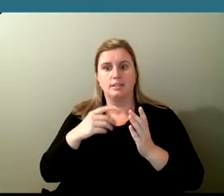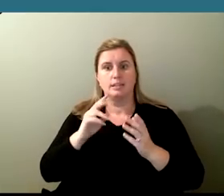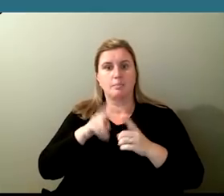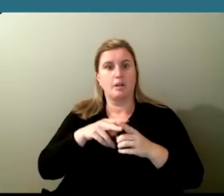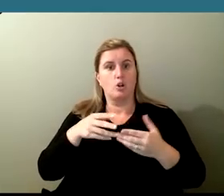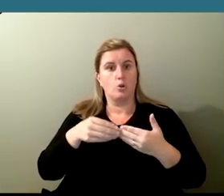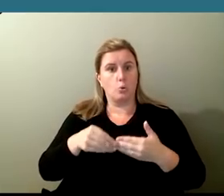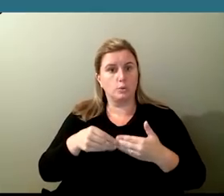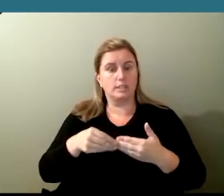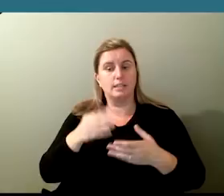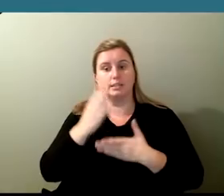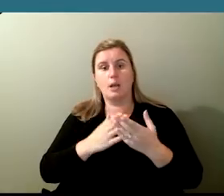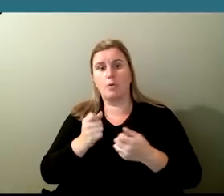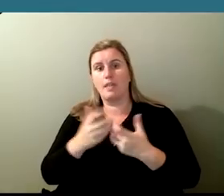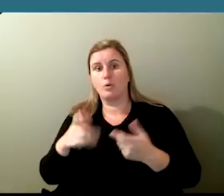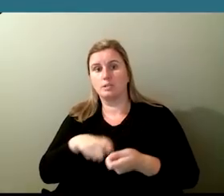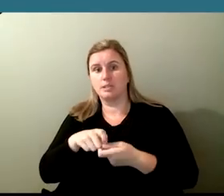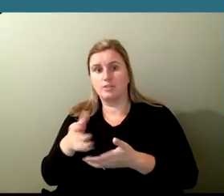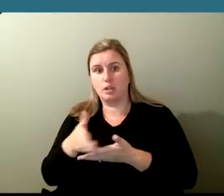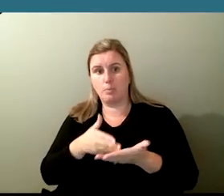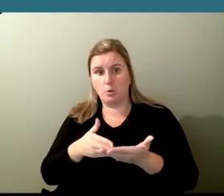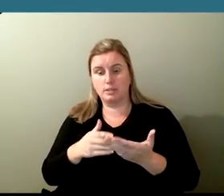Sometimes it is implemented without specific components,